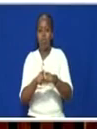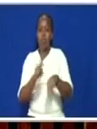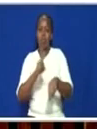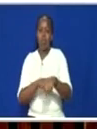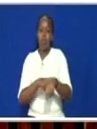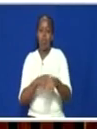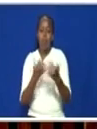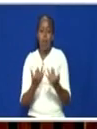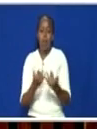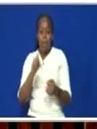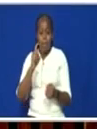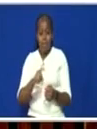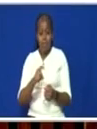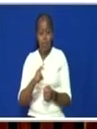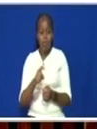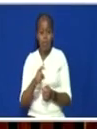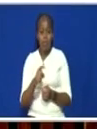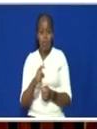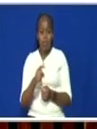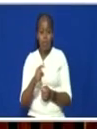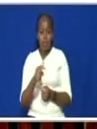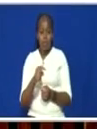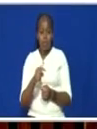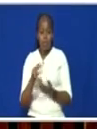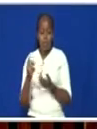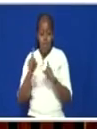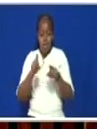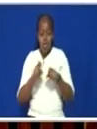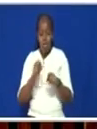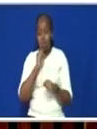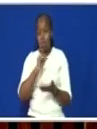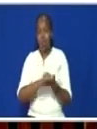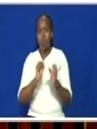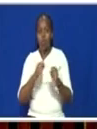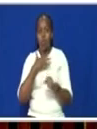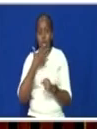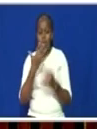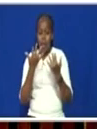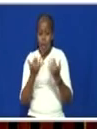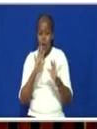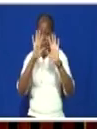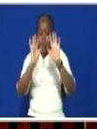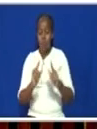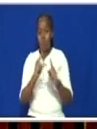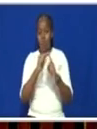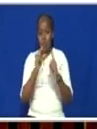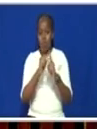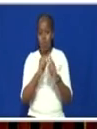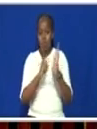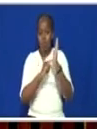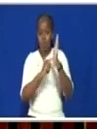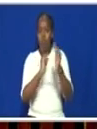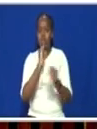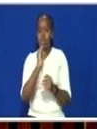is all what you require to be able to answer that question. So keywords to highlight in that question